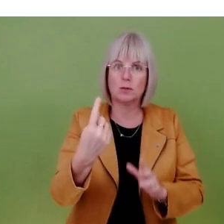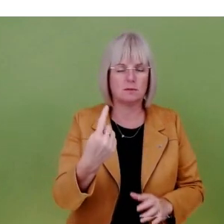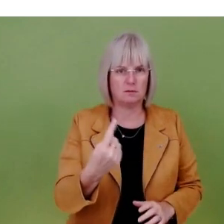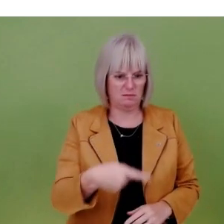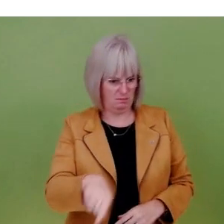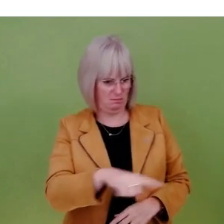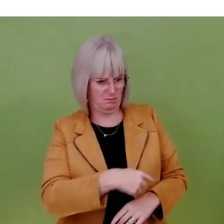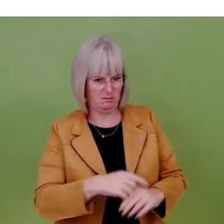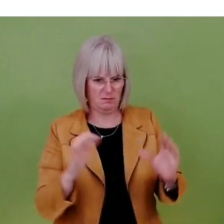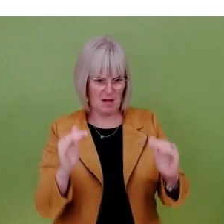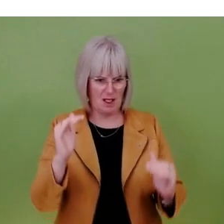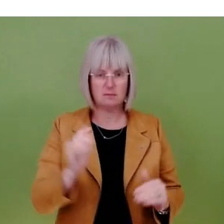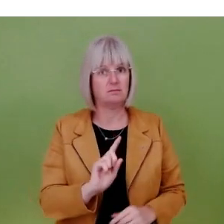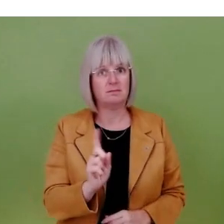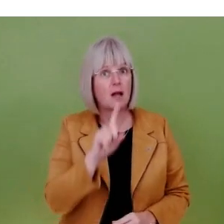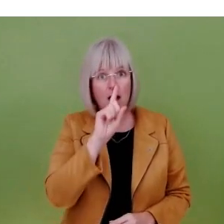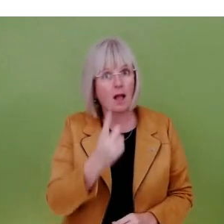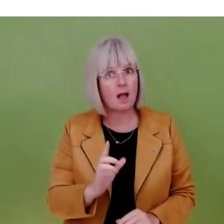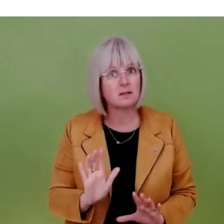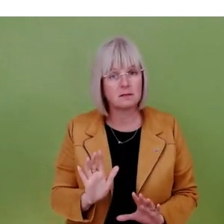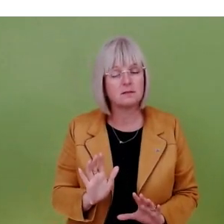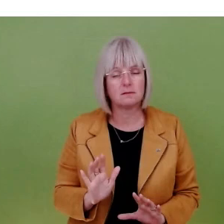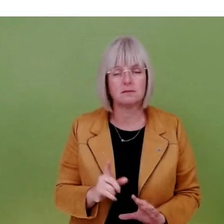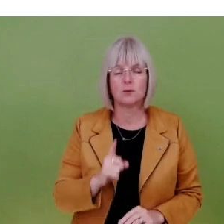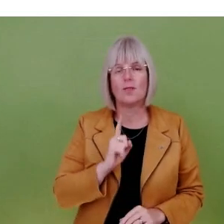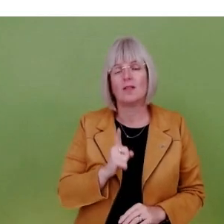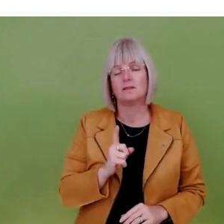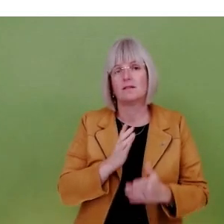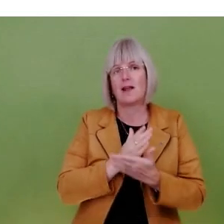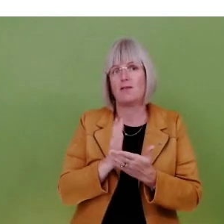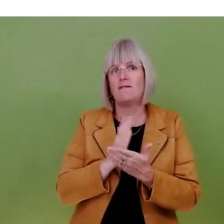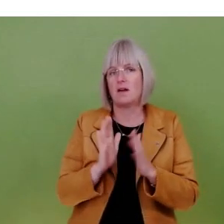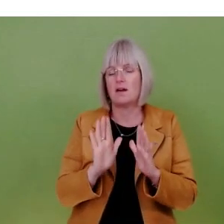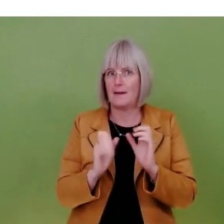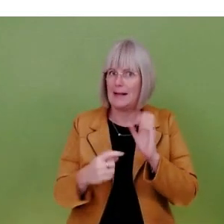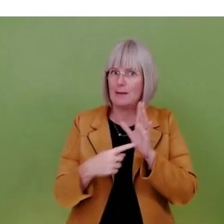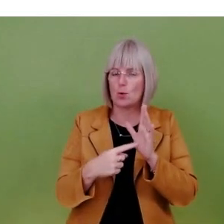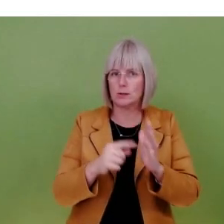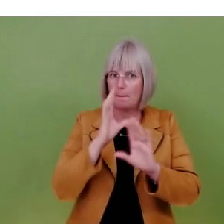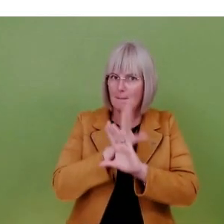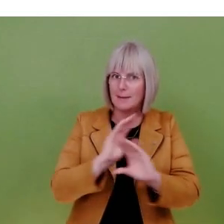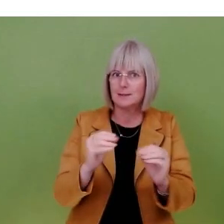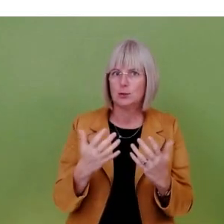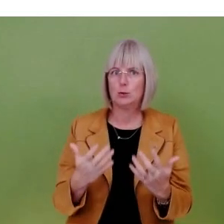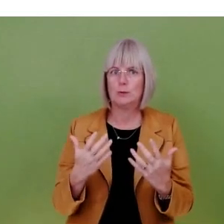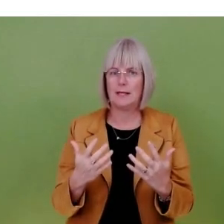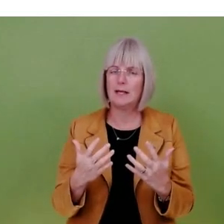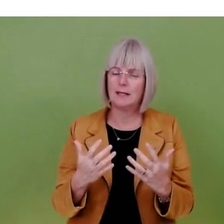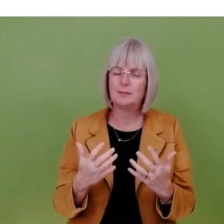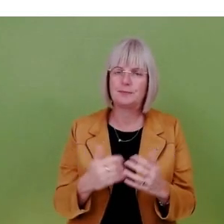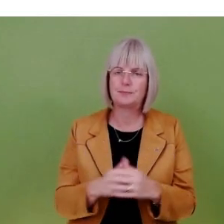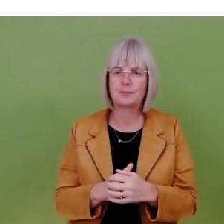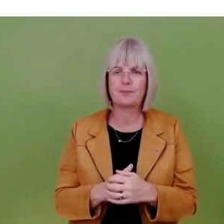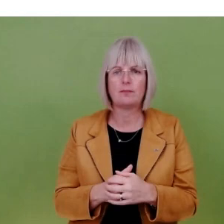it clarifies the importance of the message that's being communicated today. And not only that, but the impact that it's